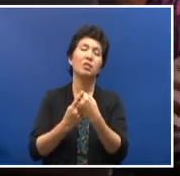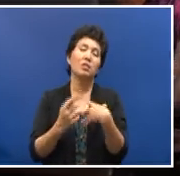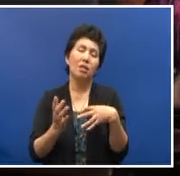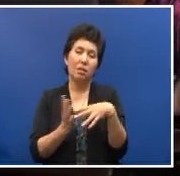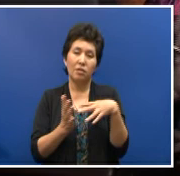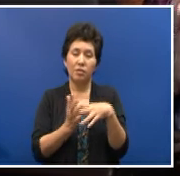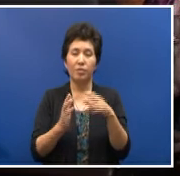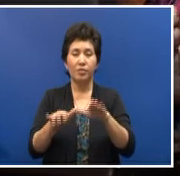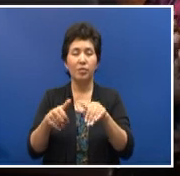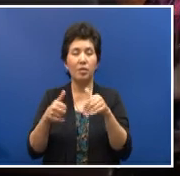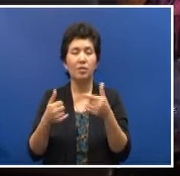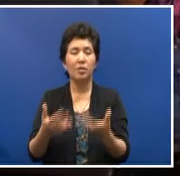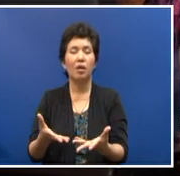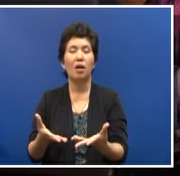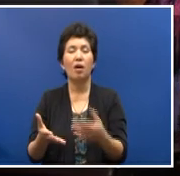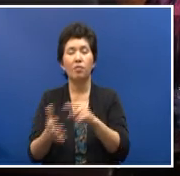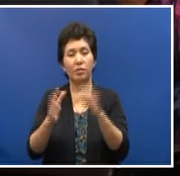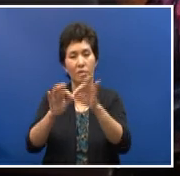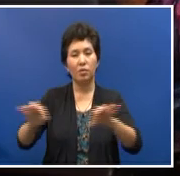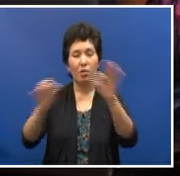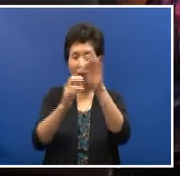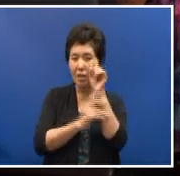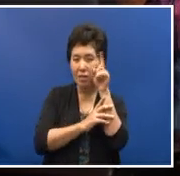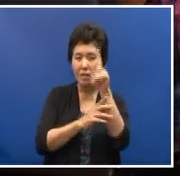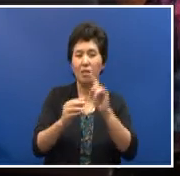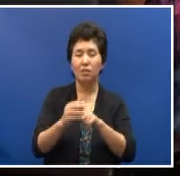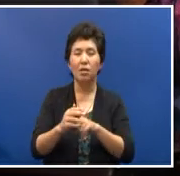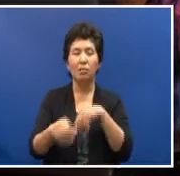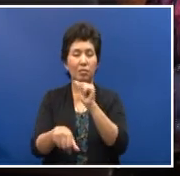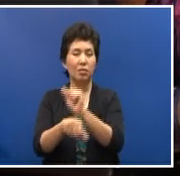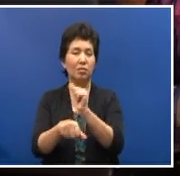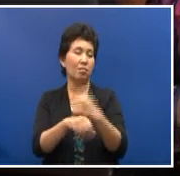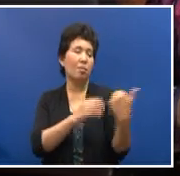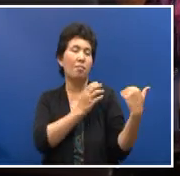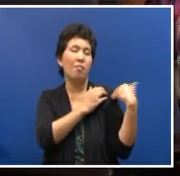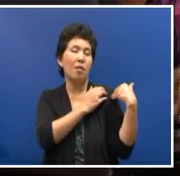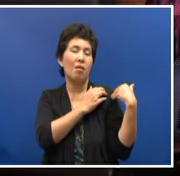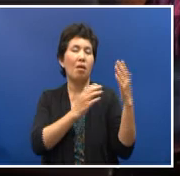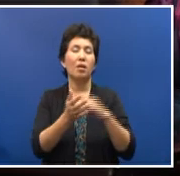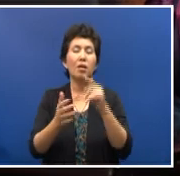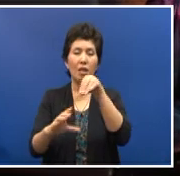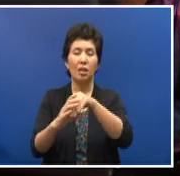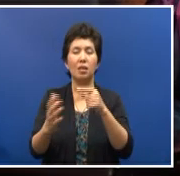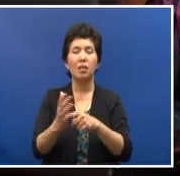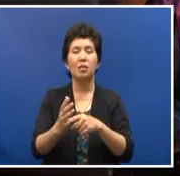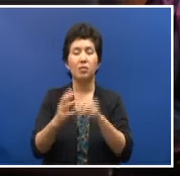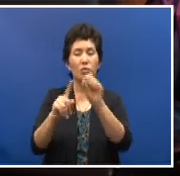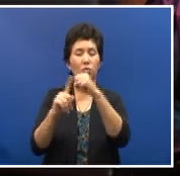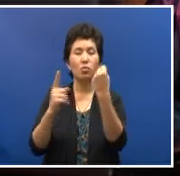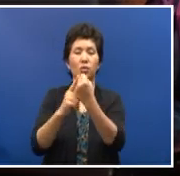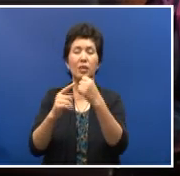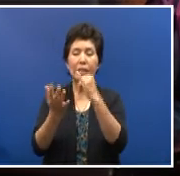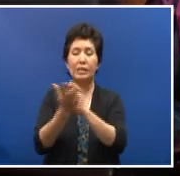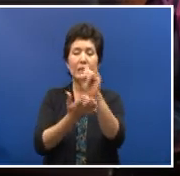see that how it is important to understand about the role of man and society in this social